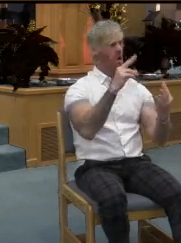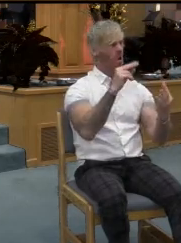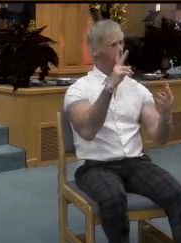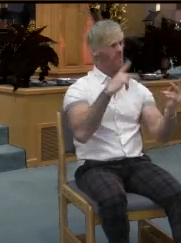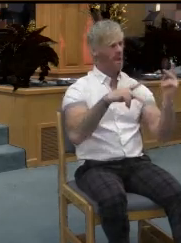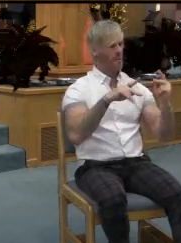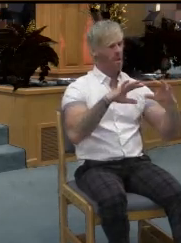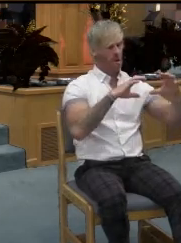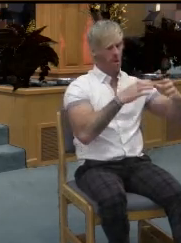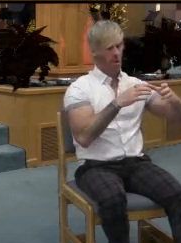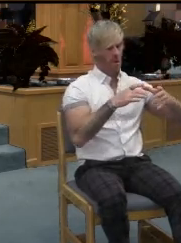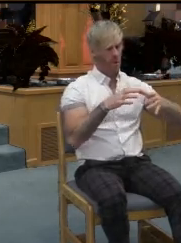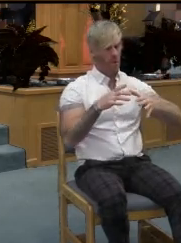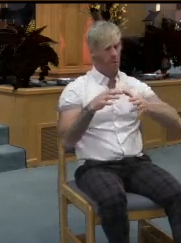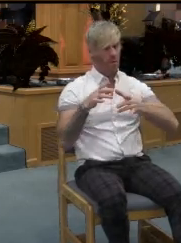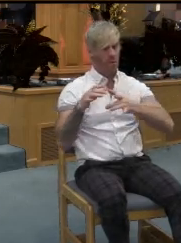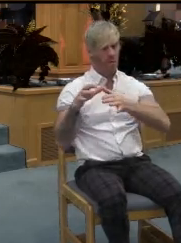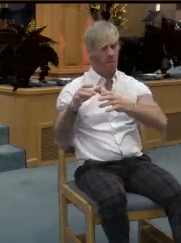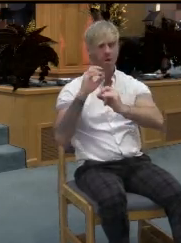fall down.